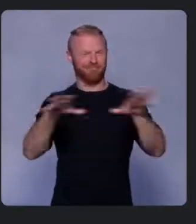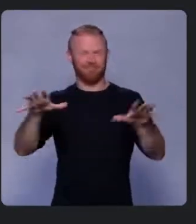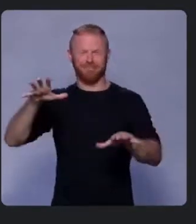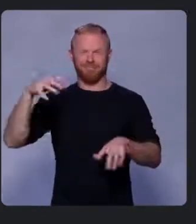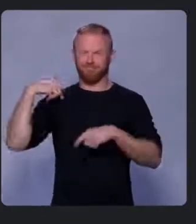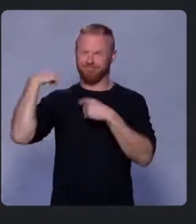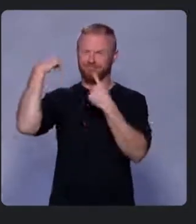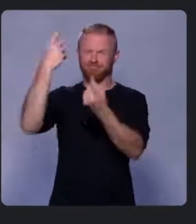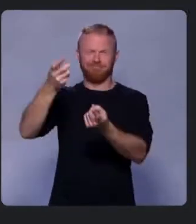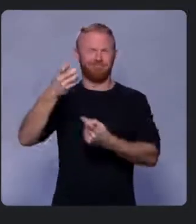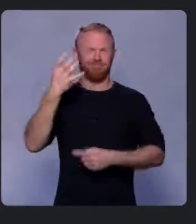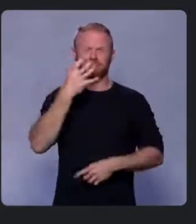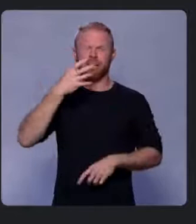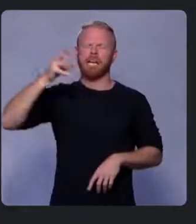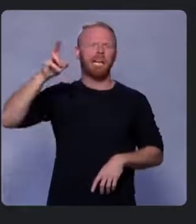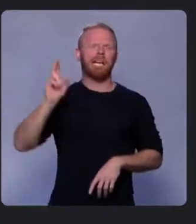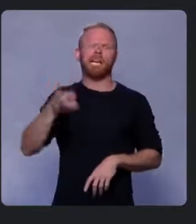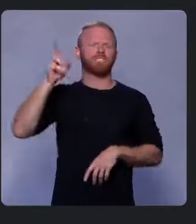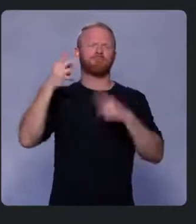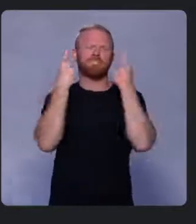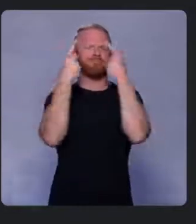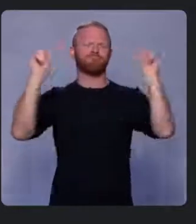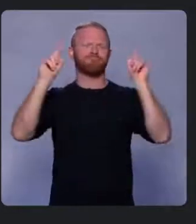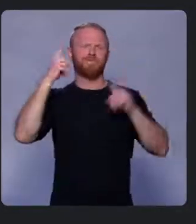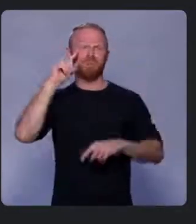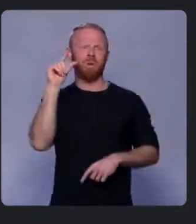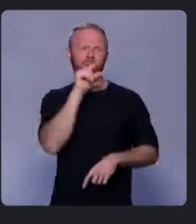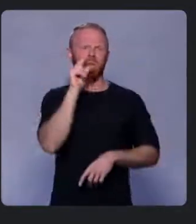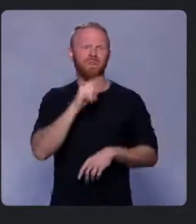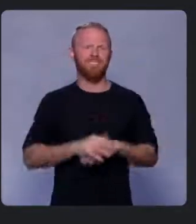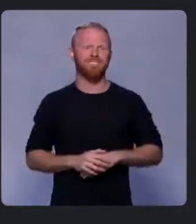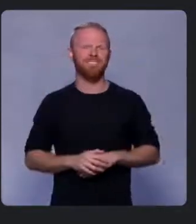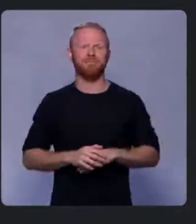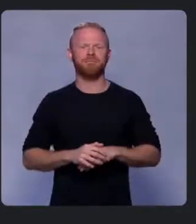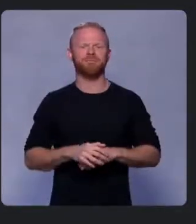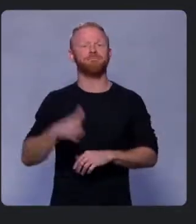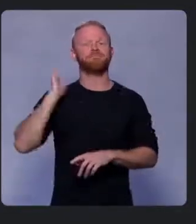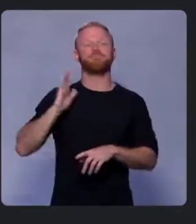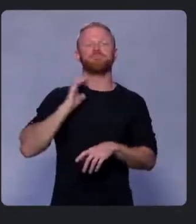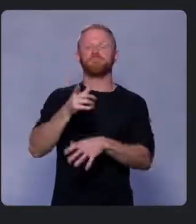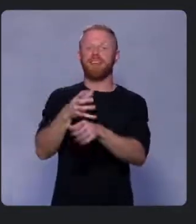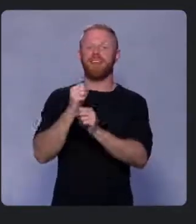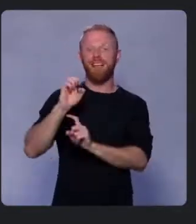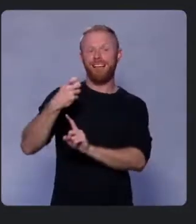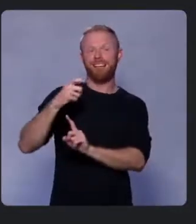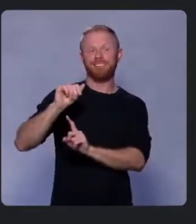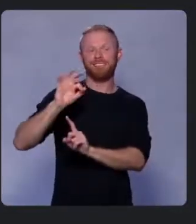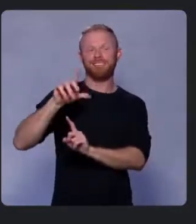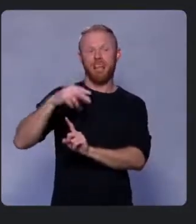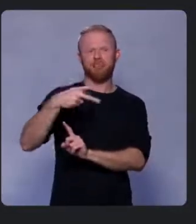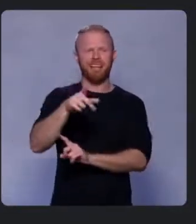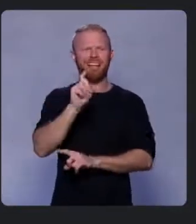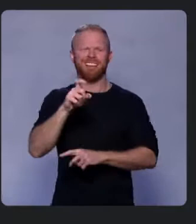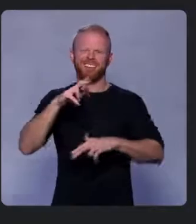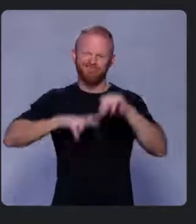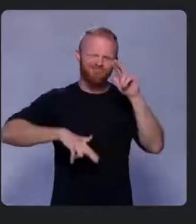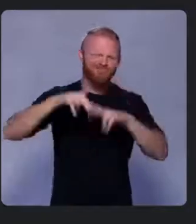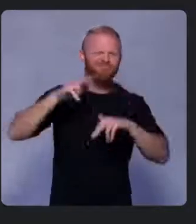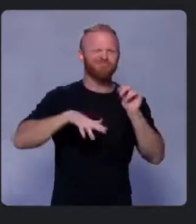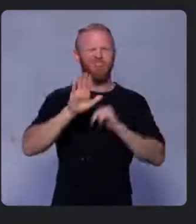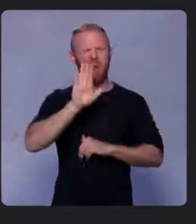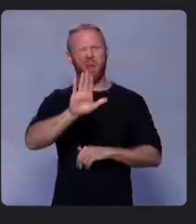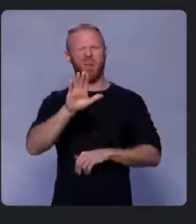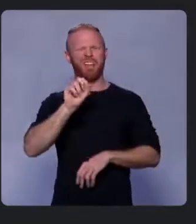and a historic milestone for us. Previously, to get an exaflop, you needed to build a custom supercomputer. But